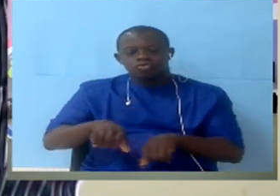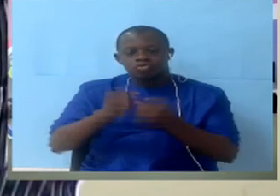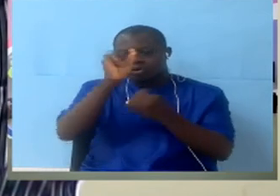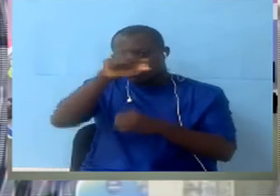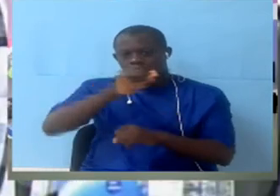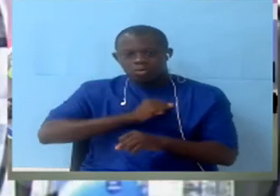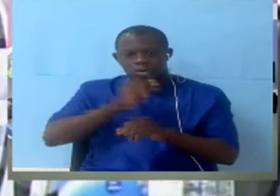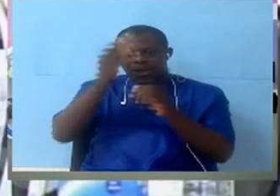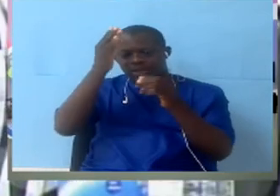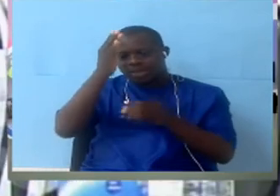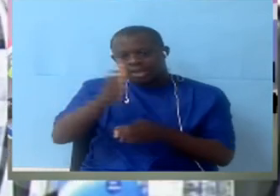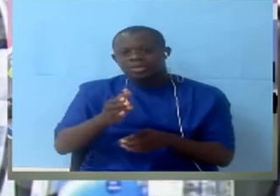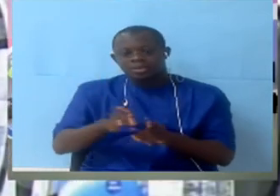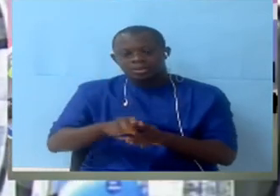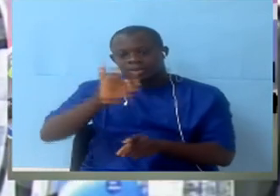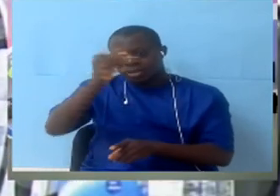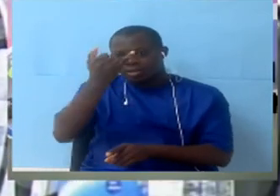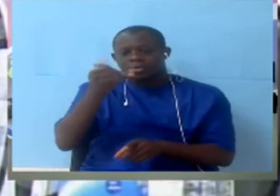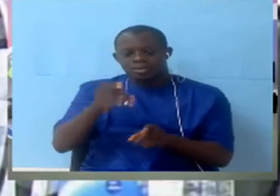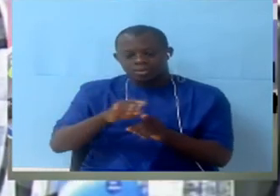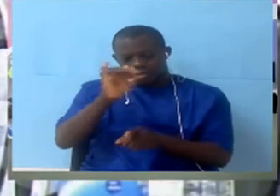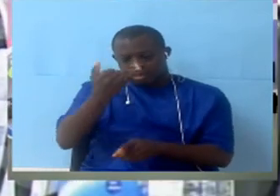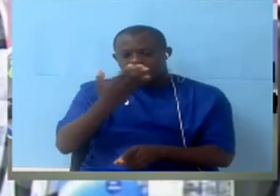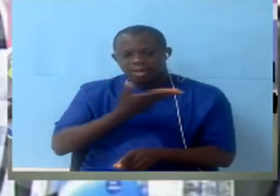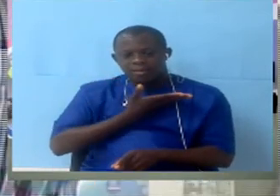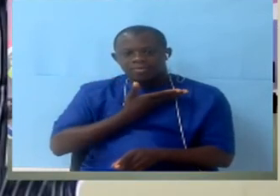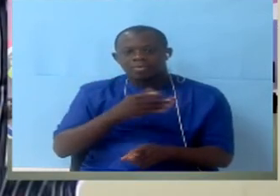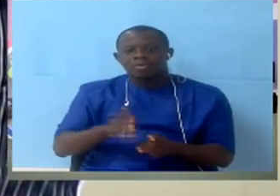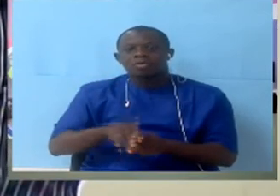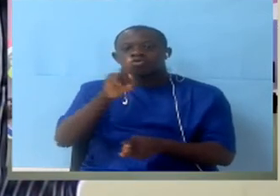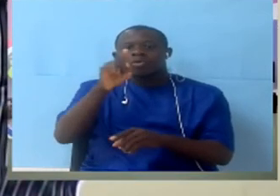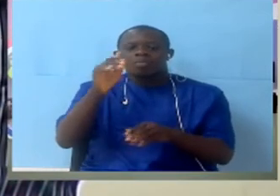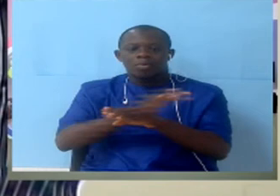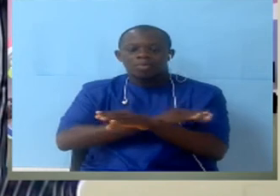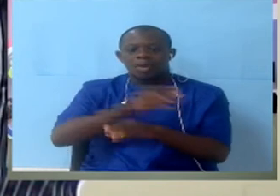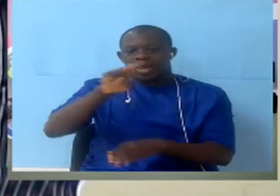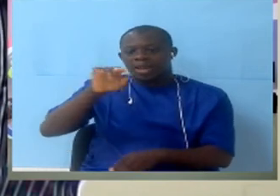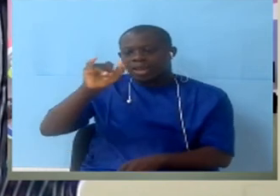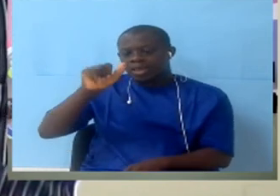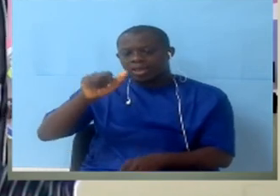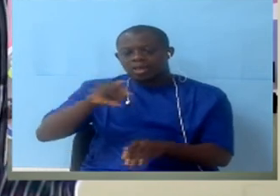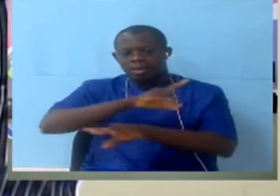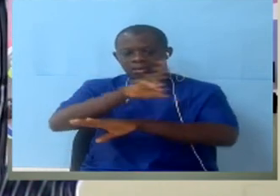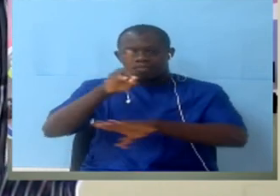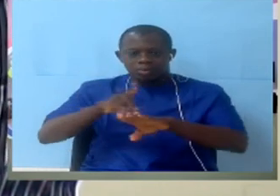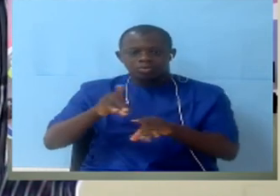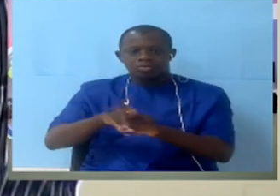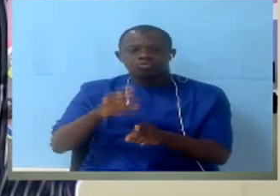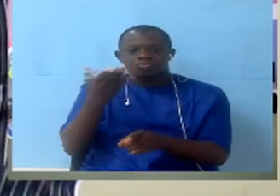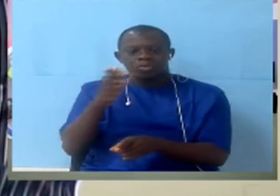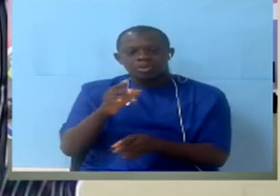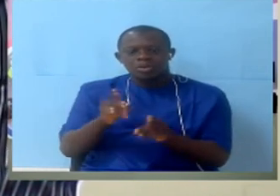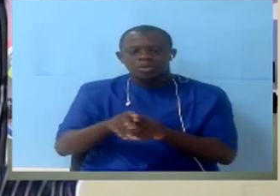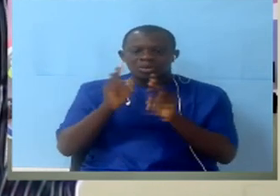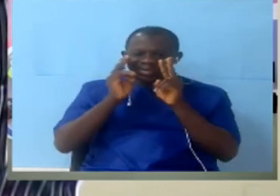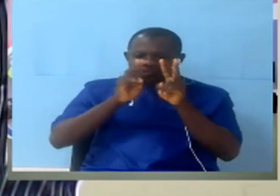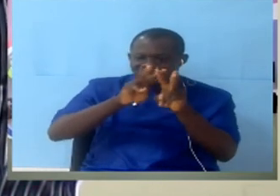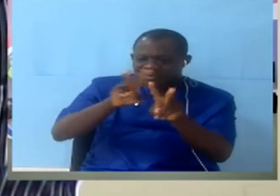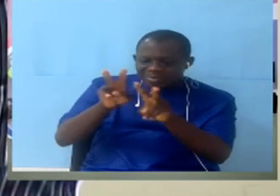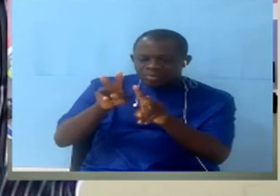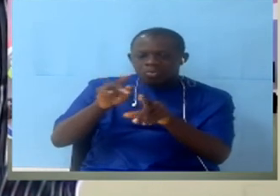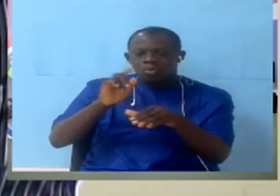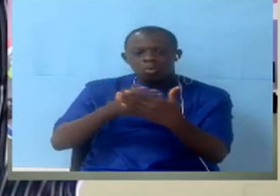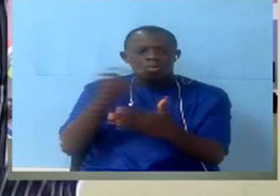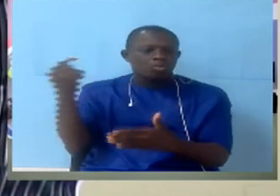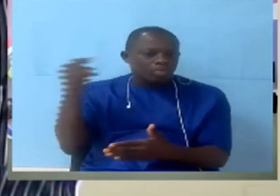ya tinyale. Ya tinyale kai? Yes. While at the NIA, do you notice or heard or see anything to